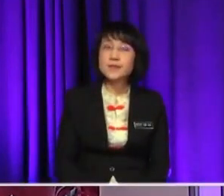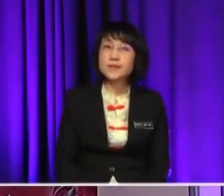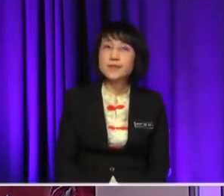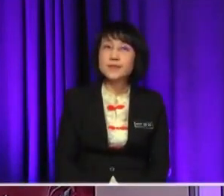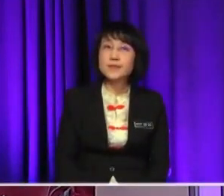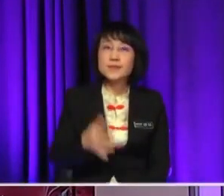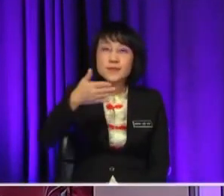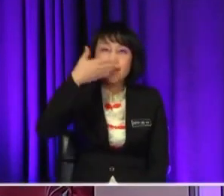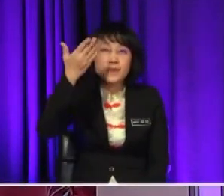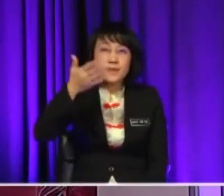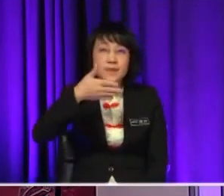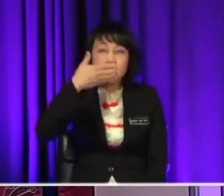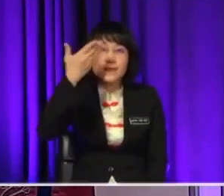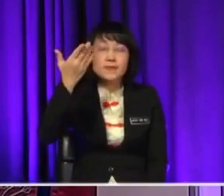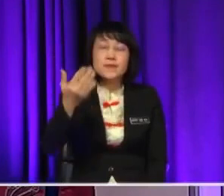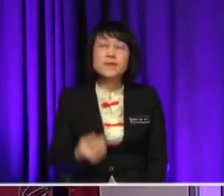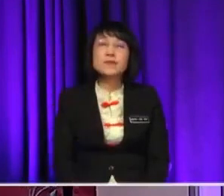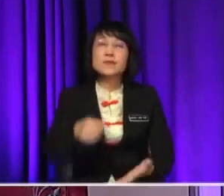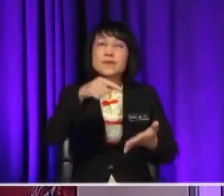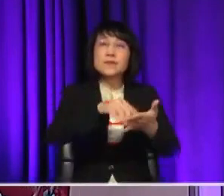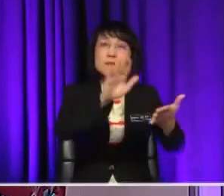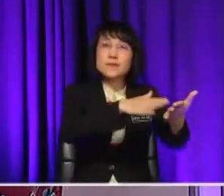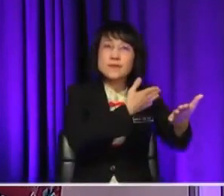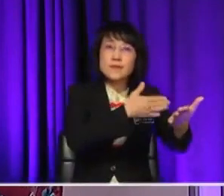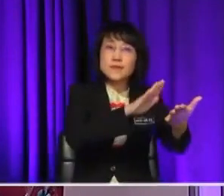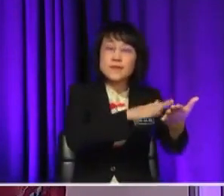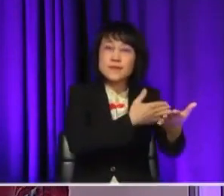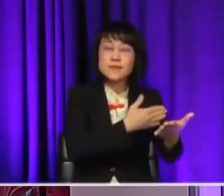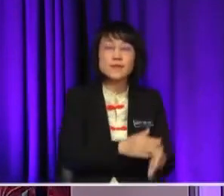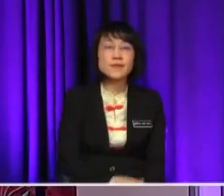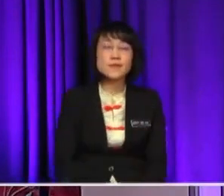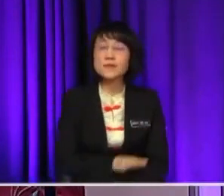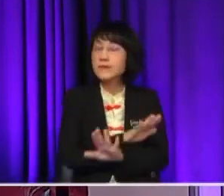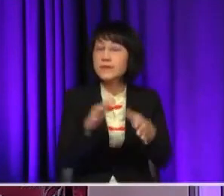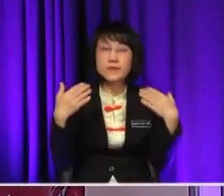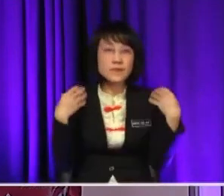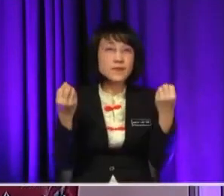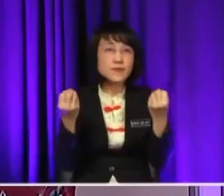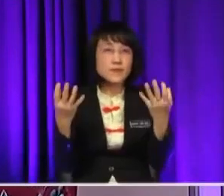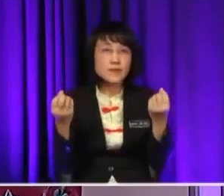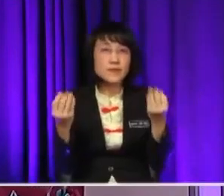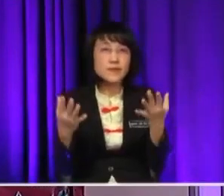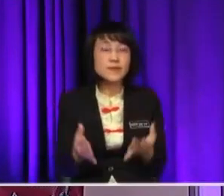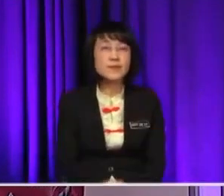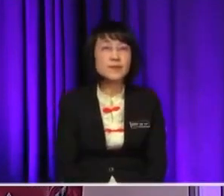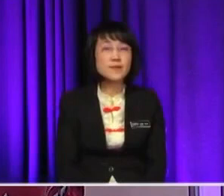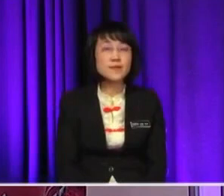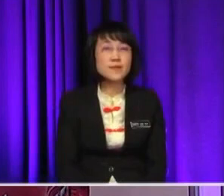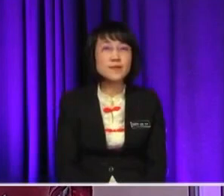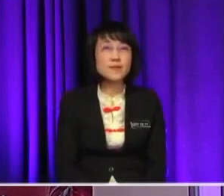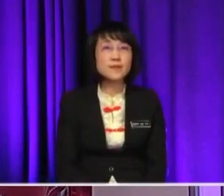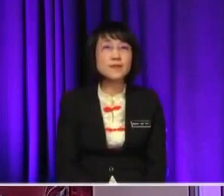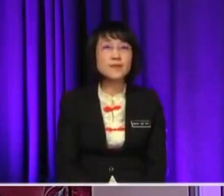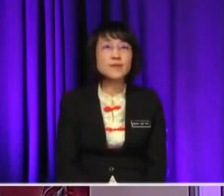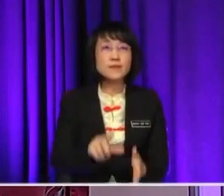course smell. Now in this poem, there won't be so many, but my girls will take care of that. They'll explain a